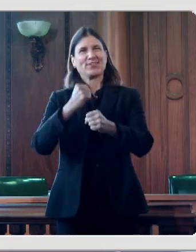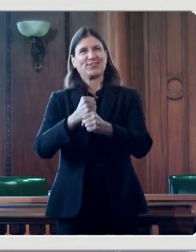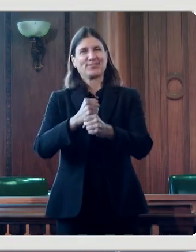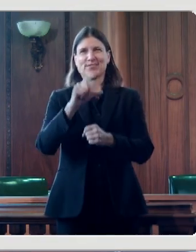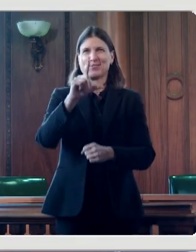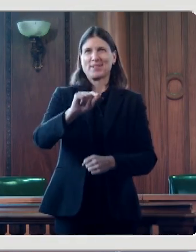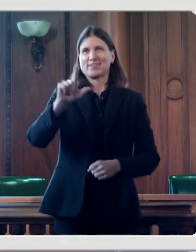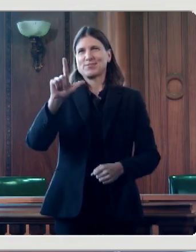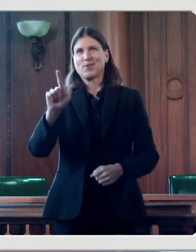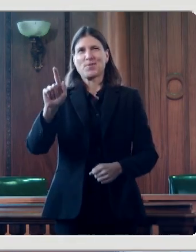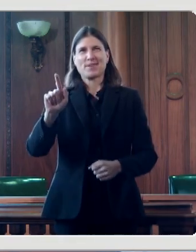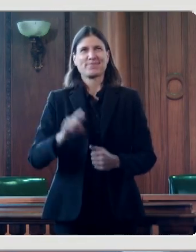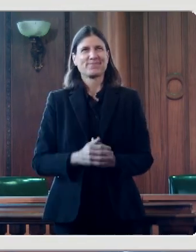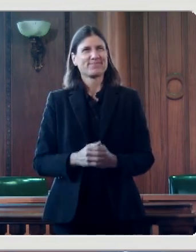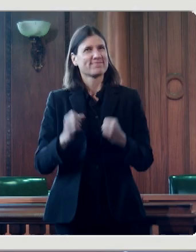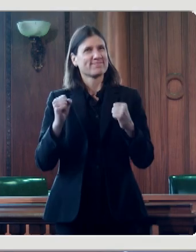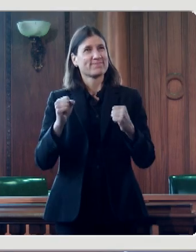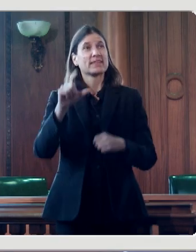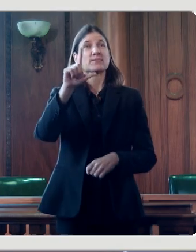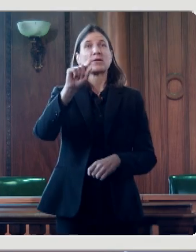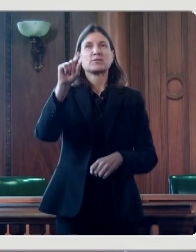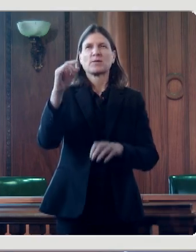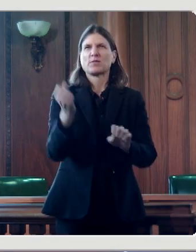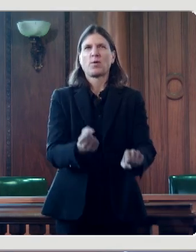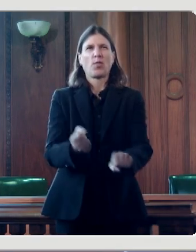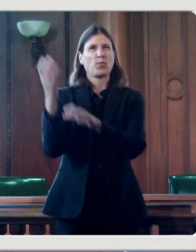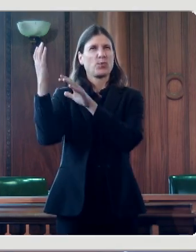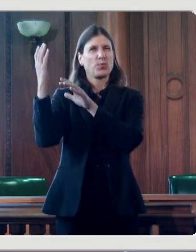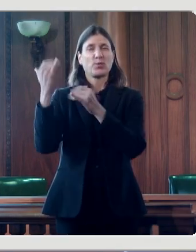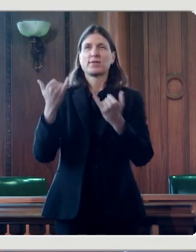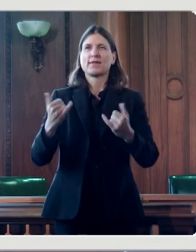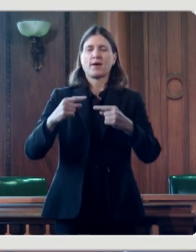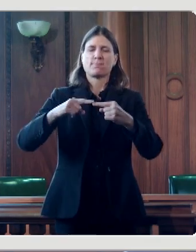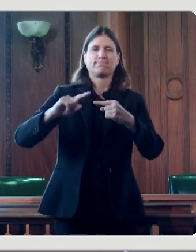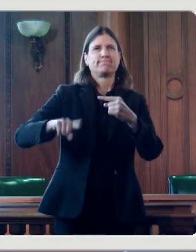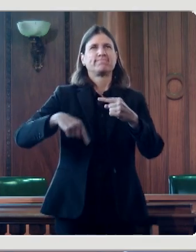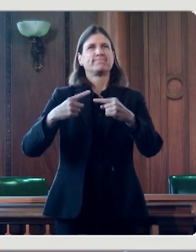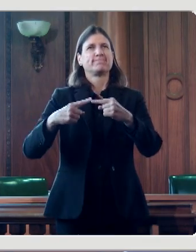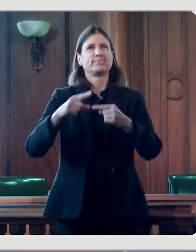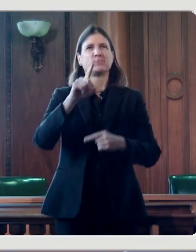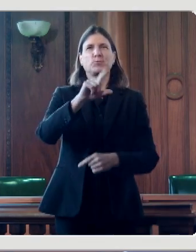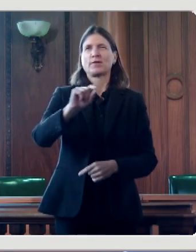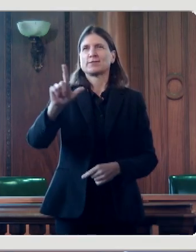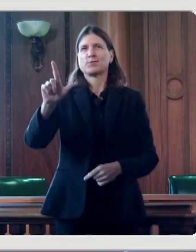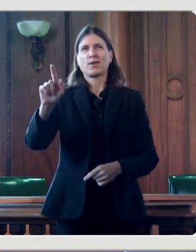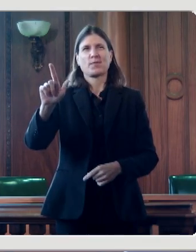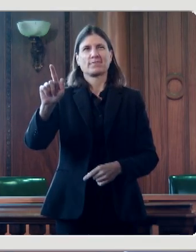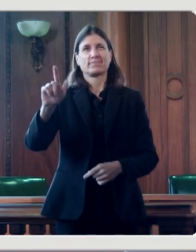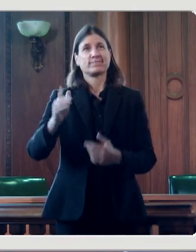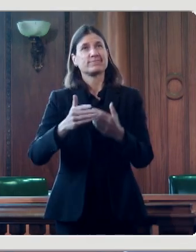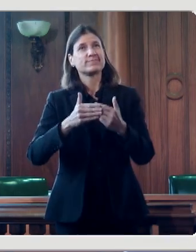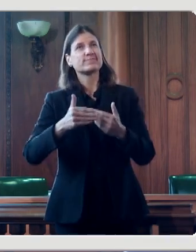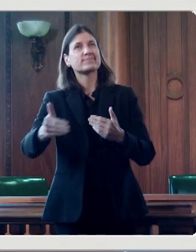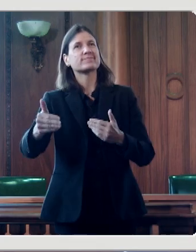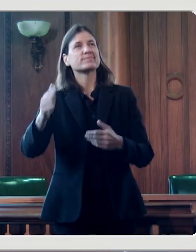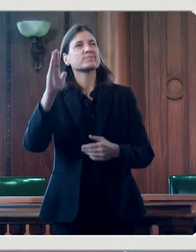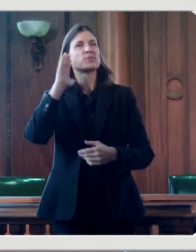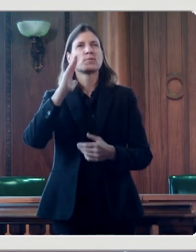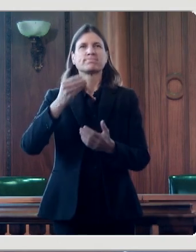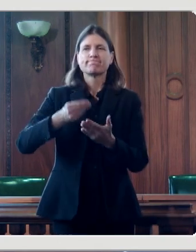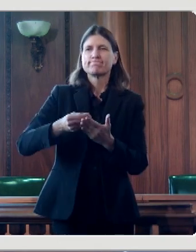with 2020 and in with a prosperous 2021. I want to thank, obviously,